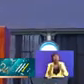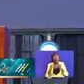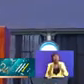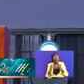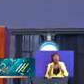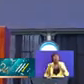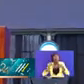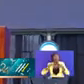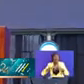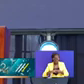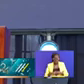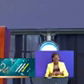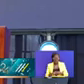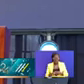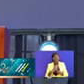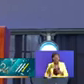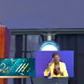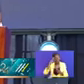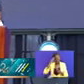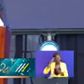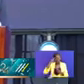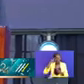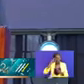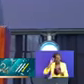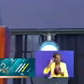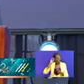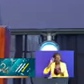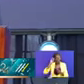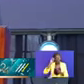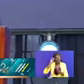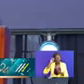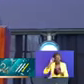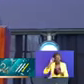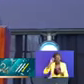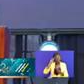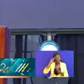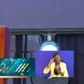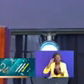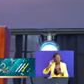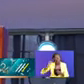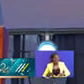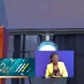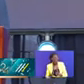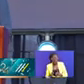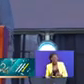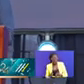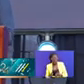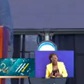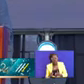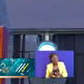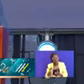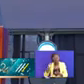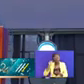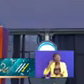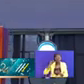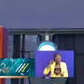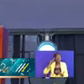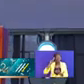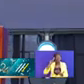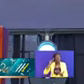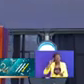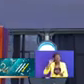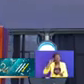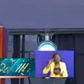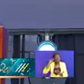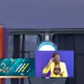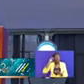partnered with Thrones for there to be a system of exploits abundance